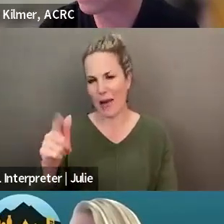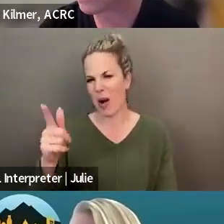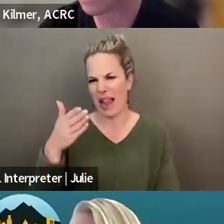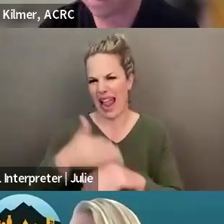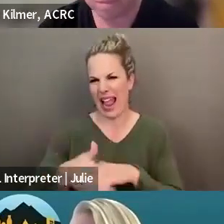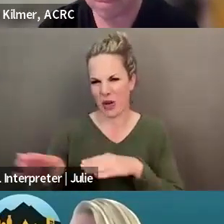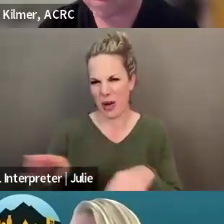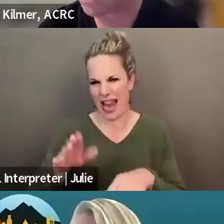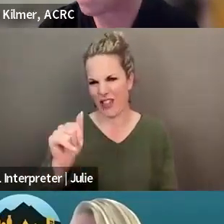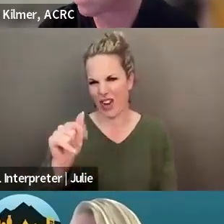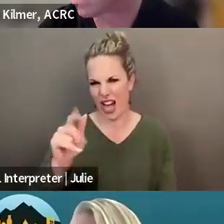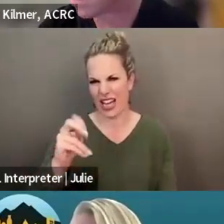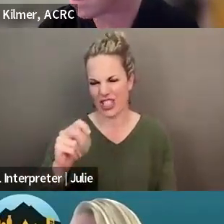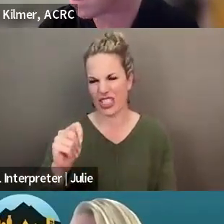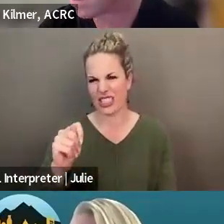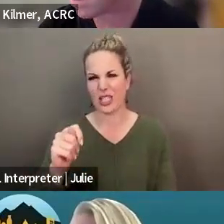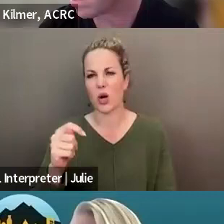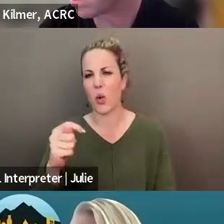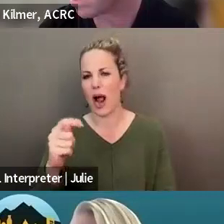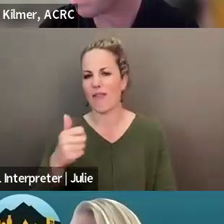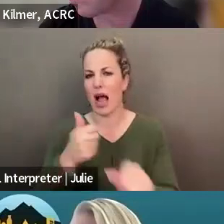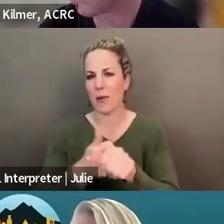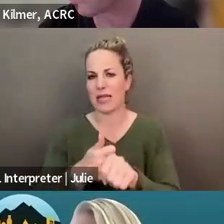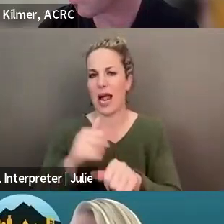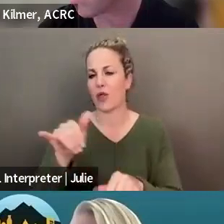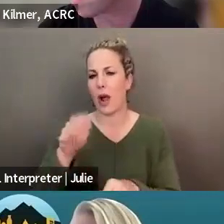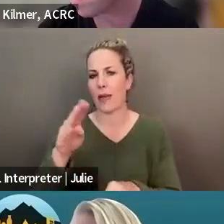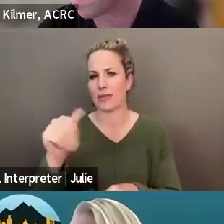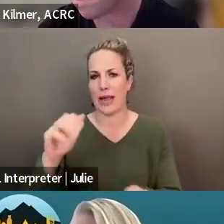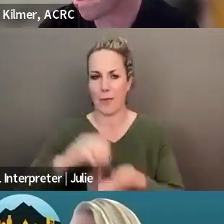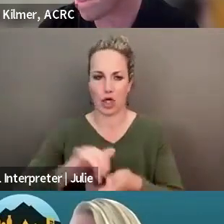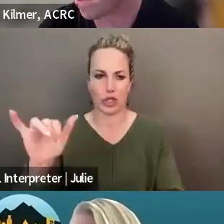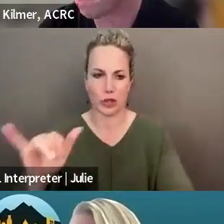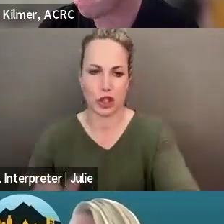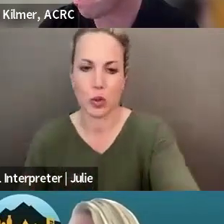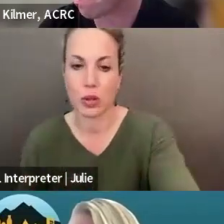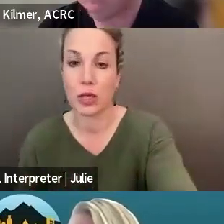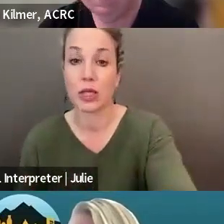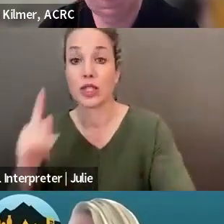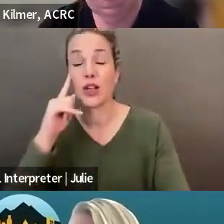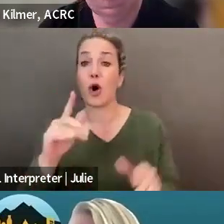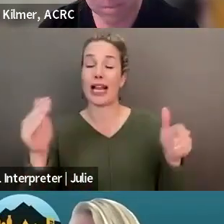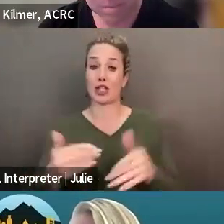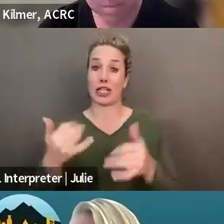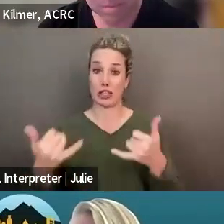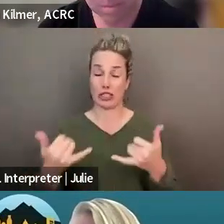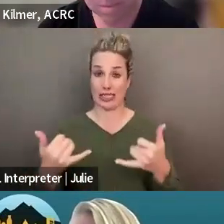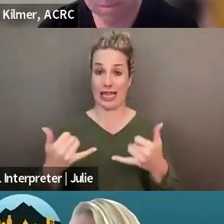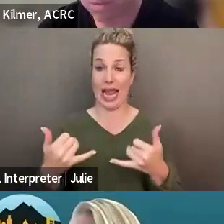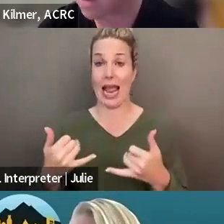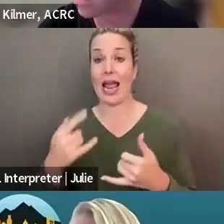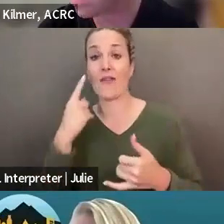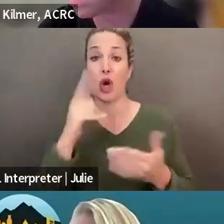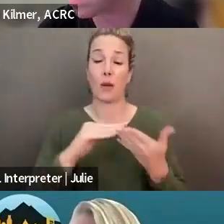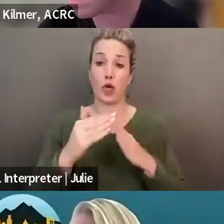after Behavior Agent. We'll leave a little update on the YMCA partnership as well. So for introductions here today from our